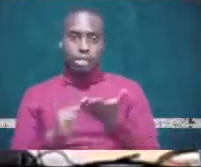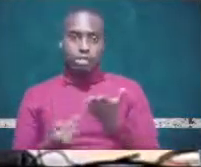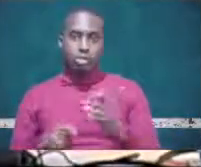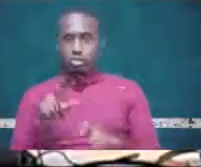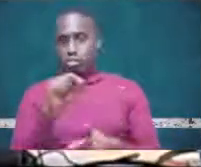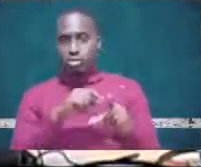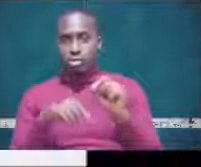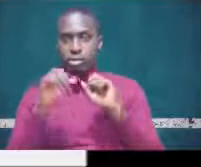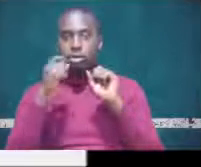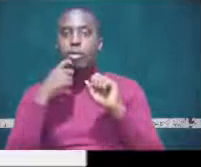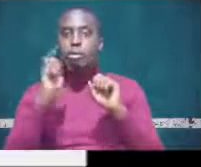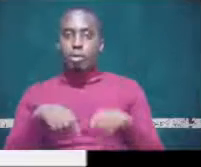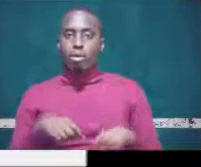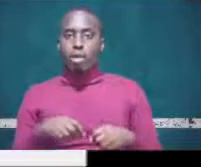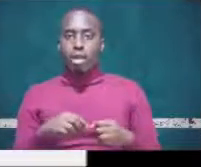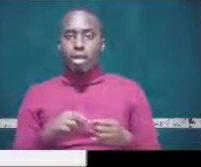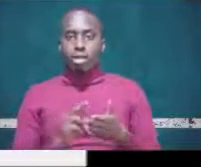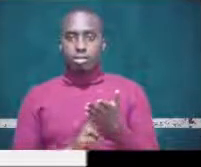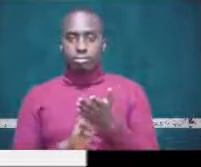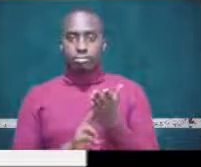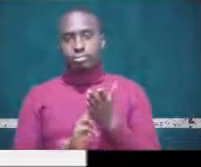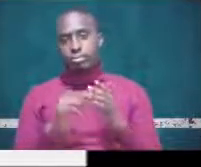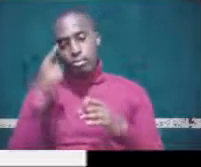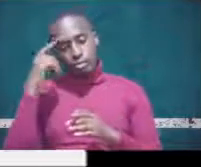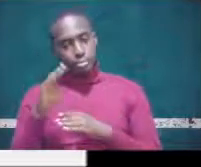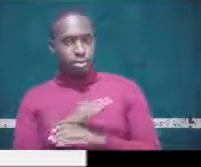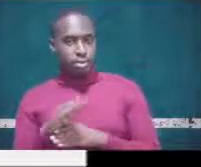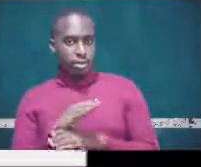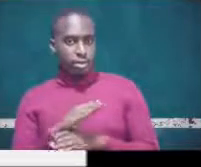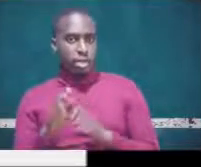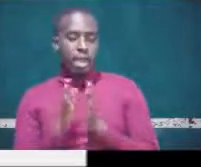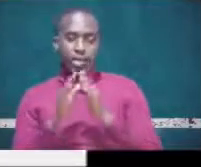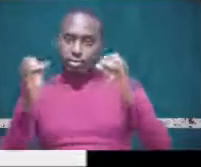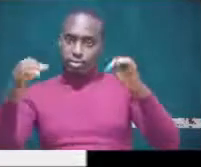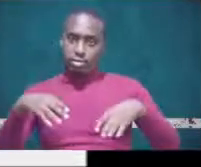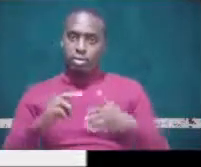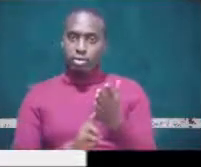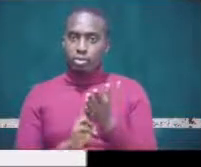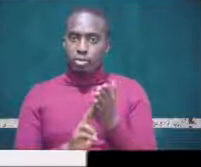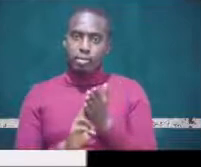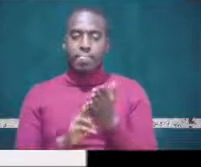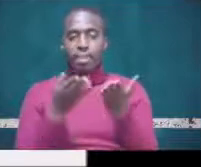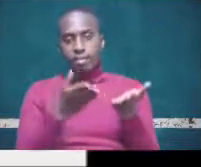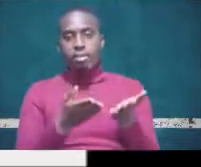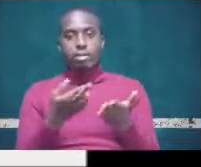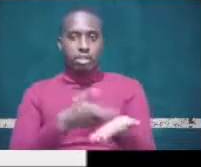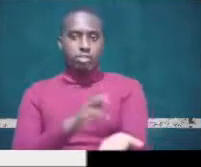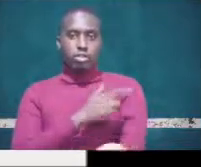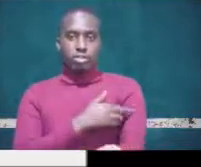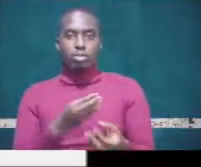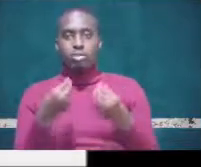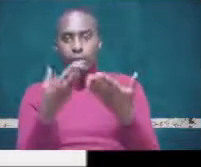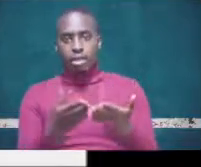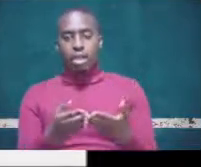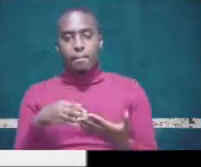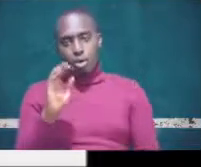chosen should be able to yield profits for the business and efficient to use available resources to produce more